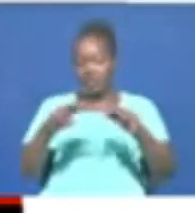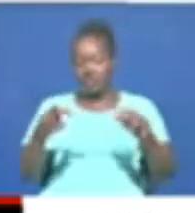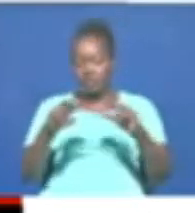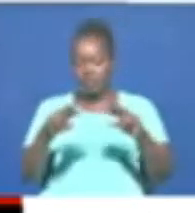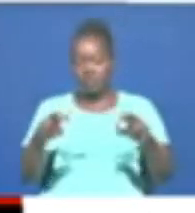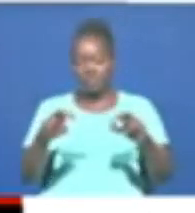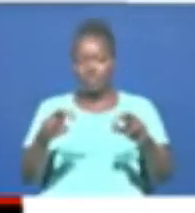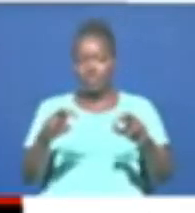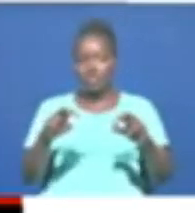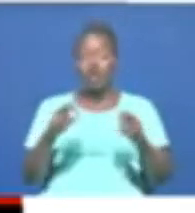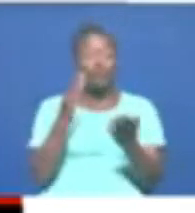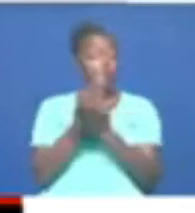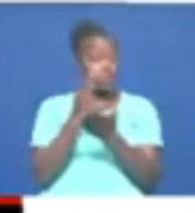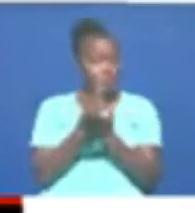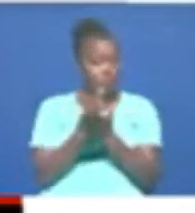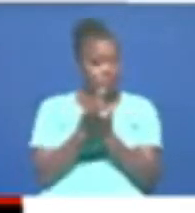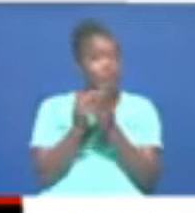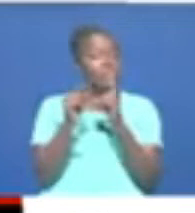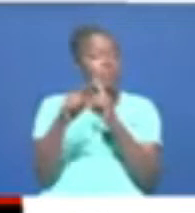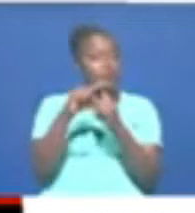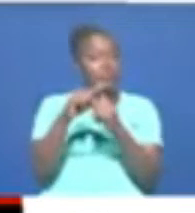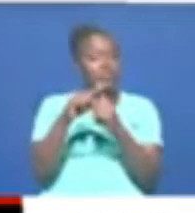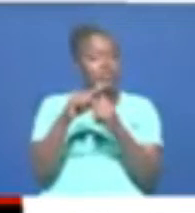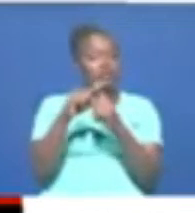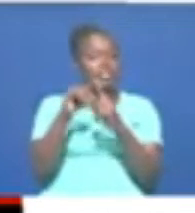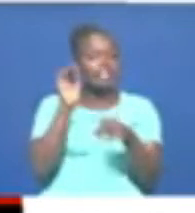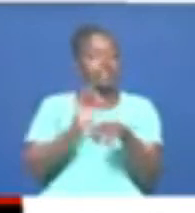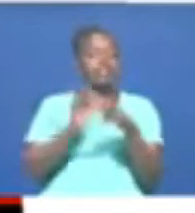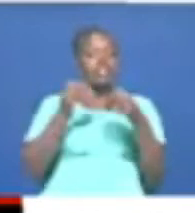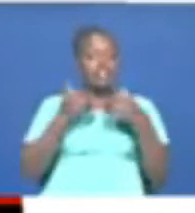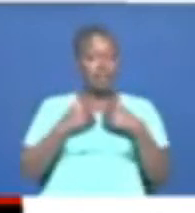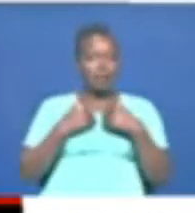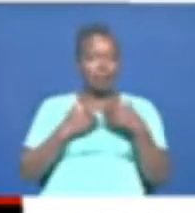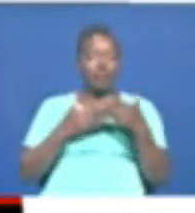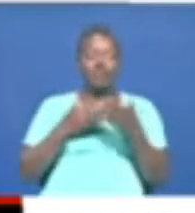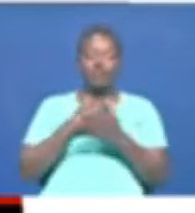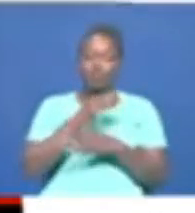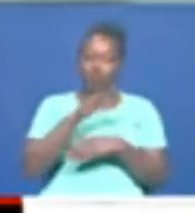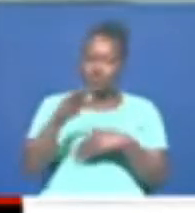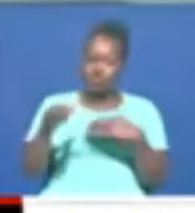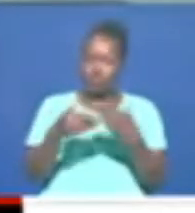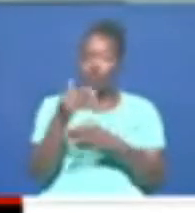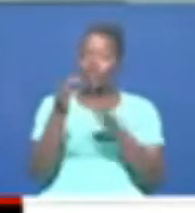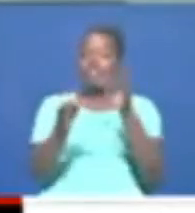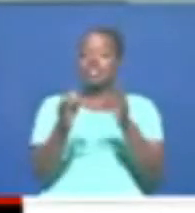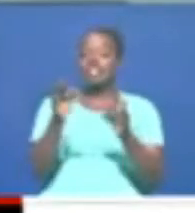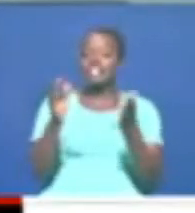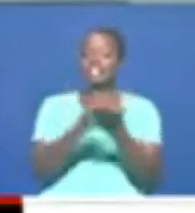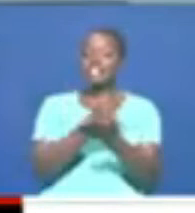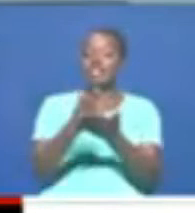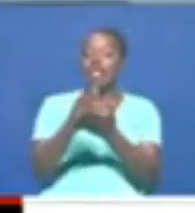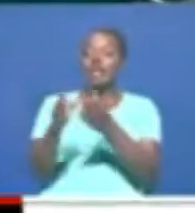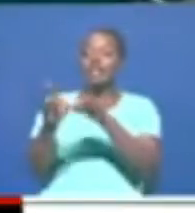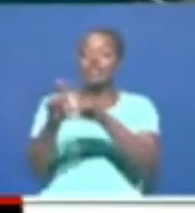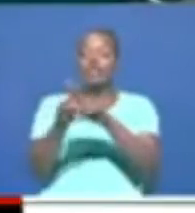no doubt have a positive ripple effect throughout the justice sector. At the same time,